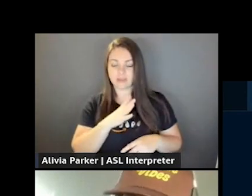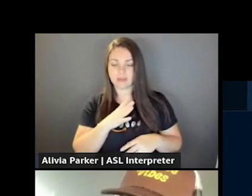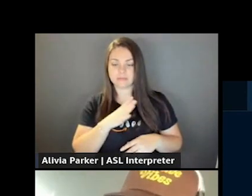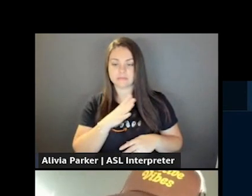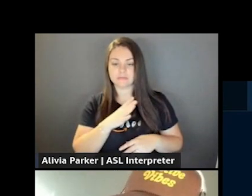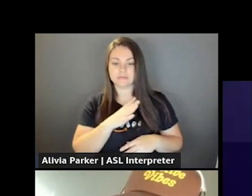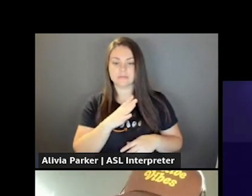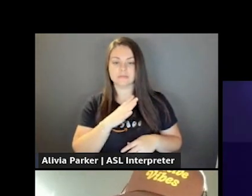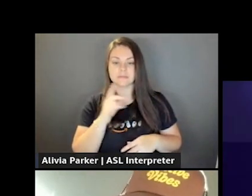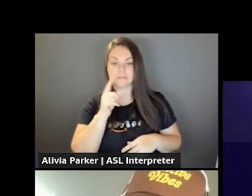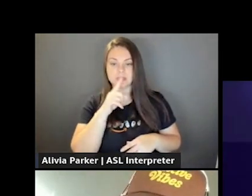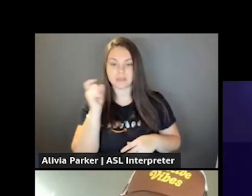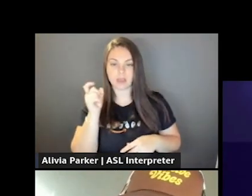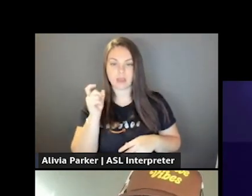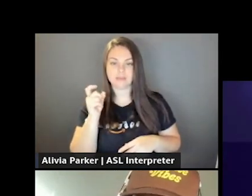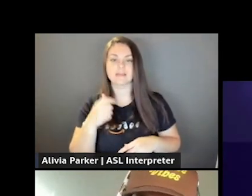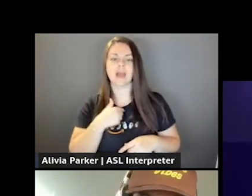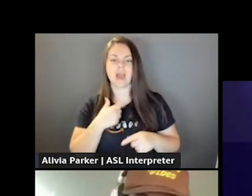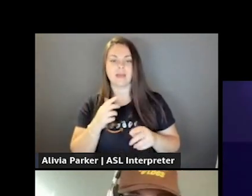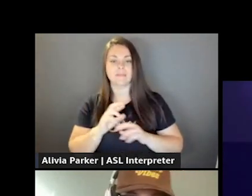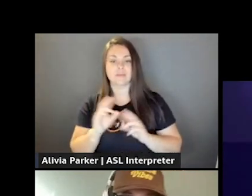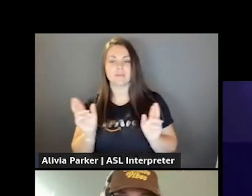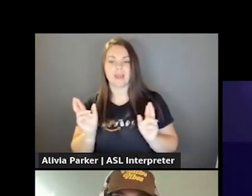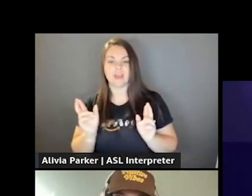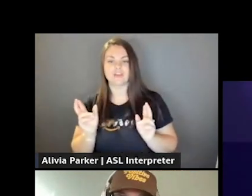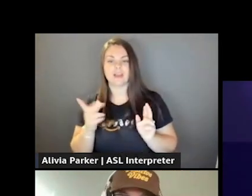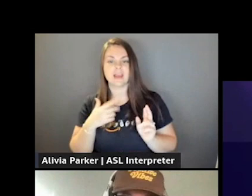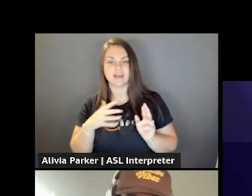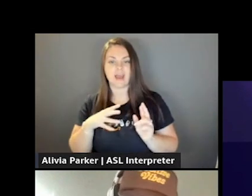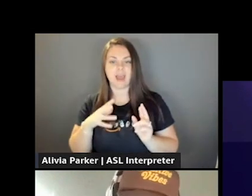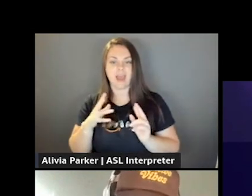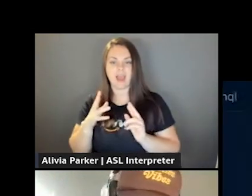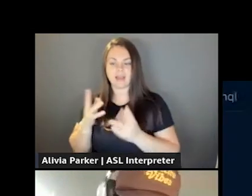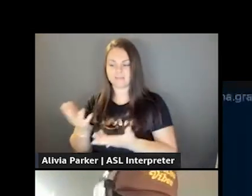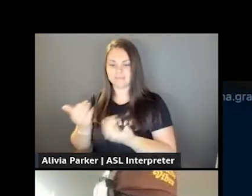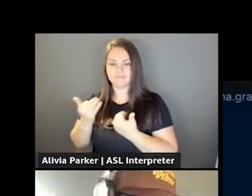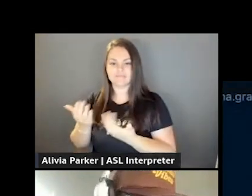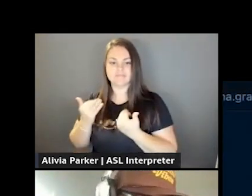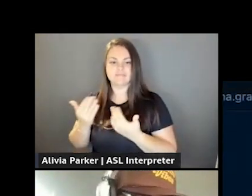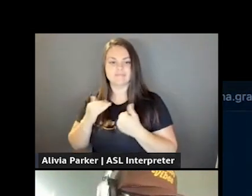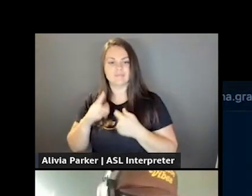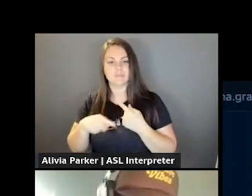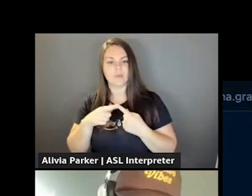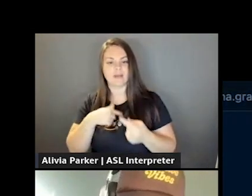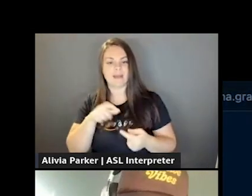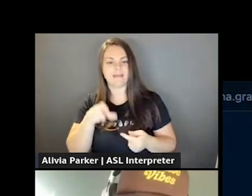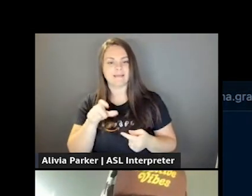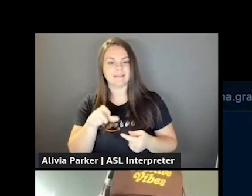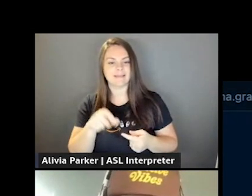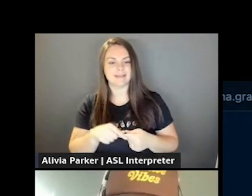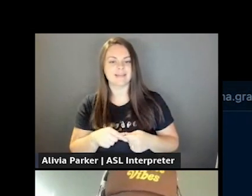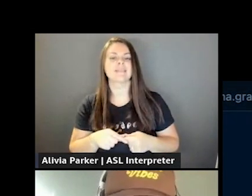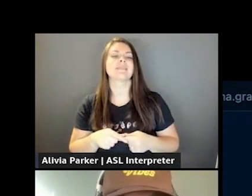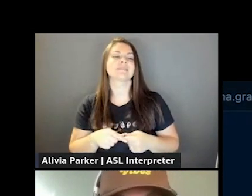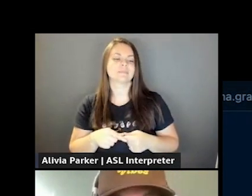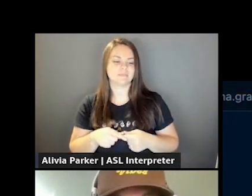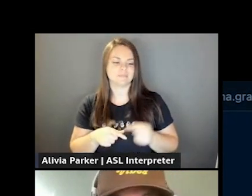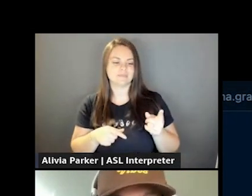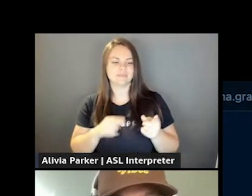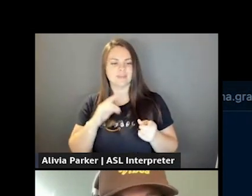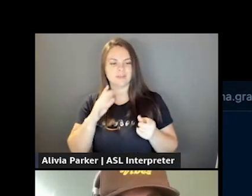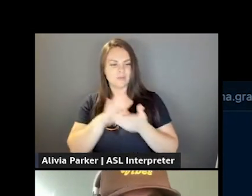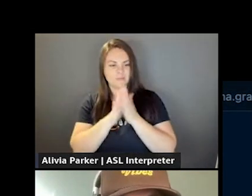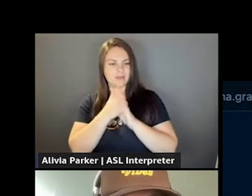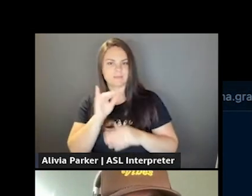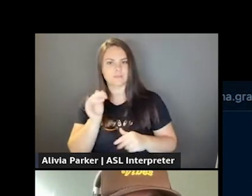because I come prepared and I pull things out of the oven as need be. Are you going to go little Julia Childs on